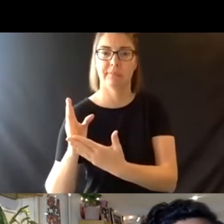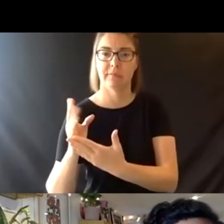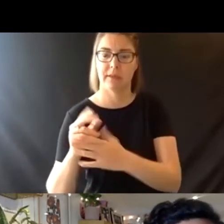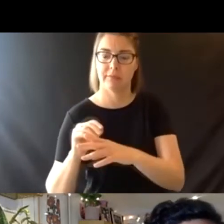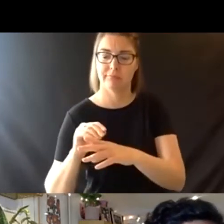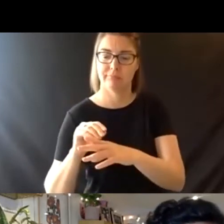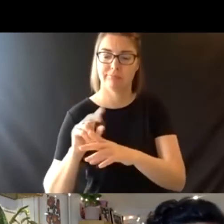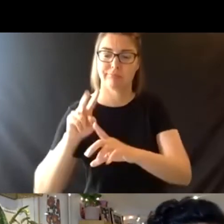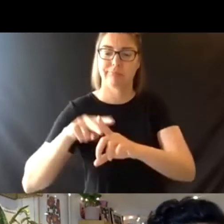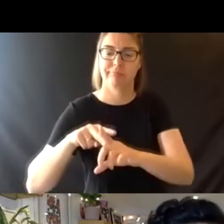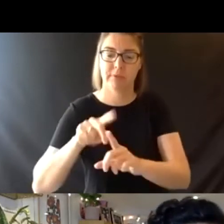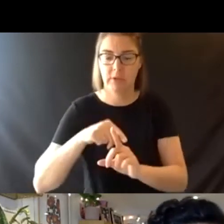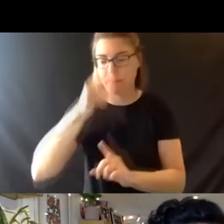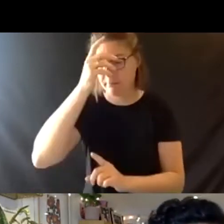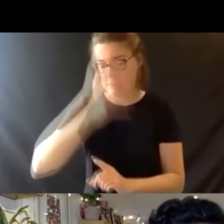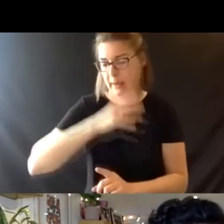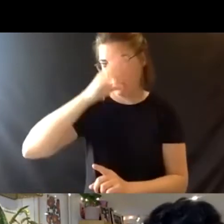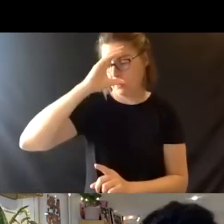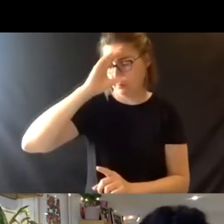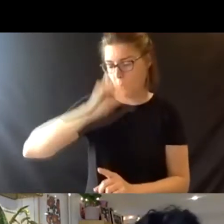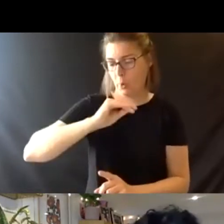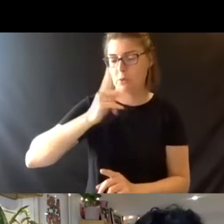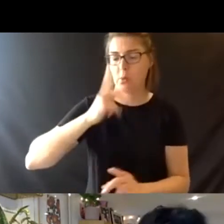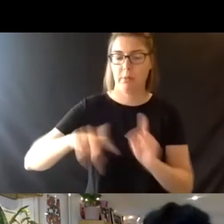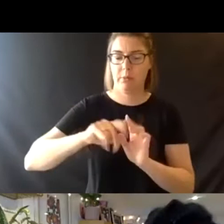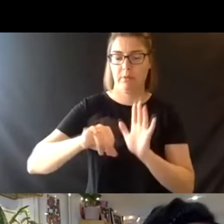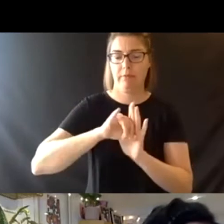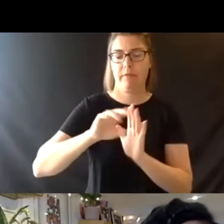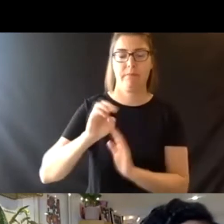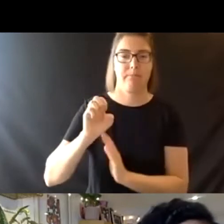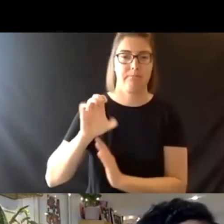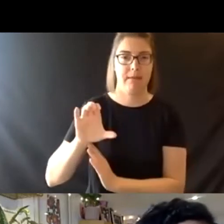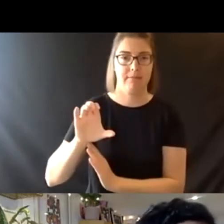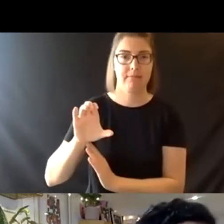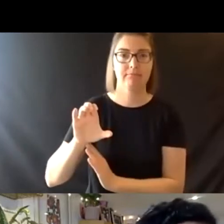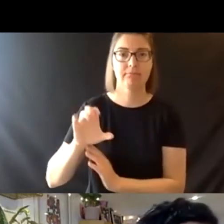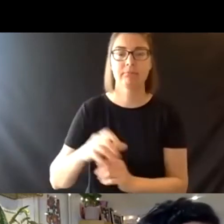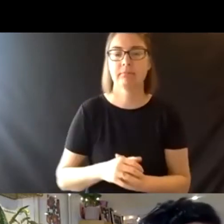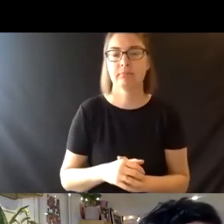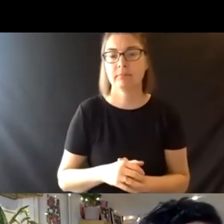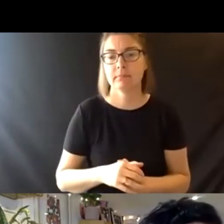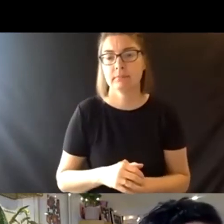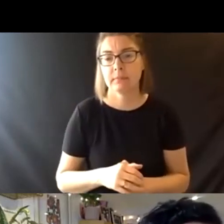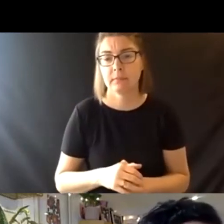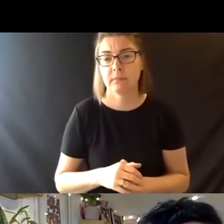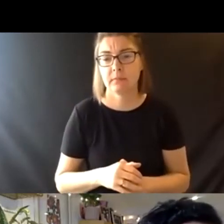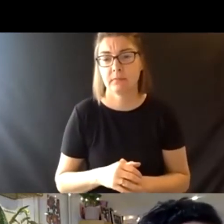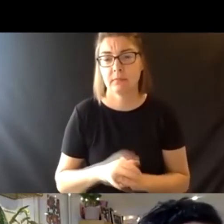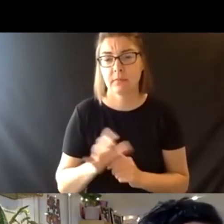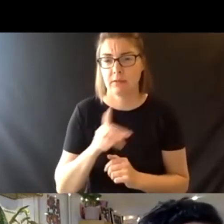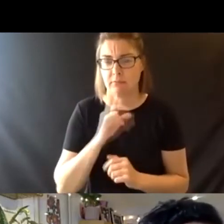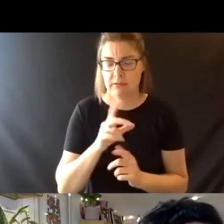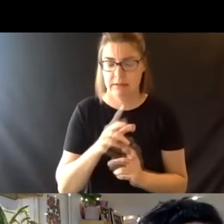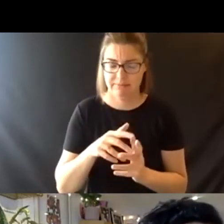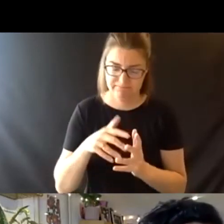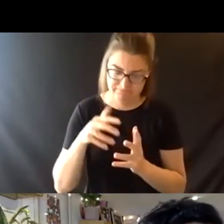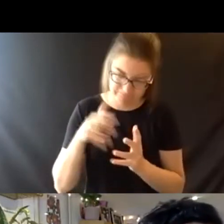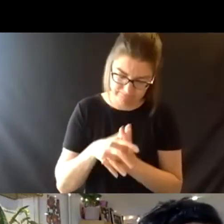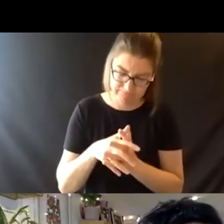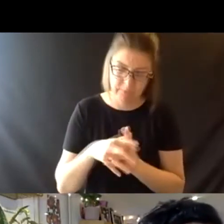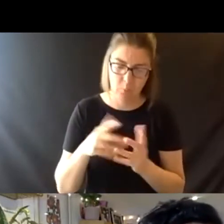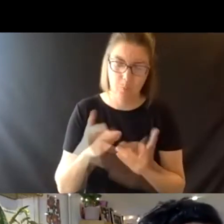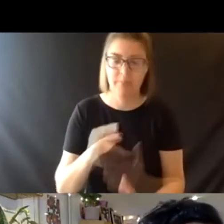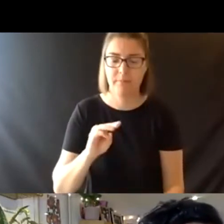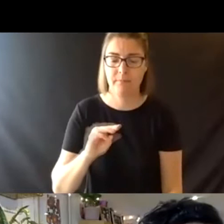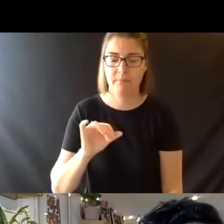of men or boys or masculine identifying people that is fundamentally quite deeply rooted in misogyny,